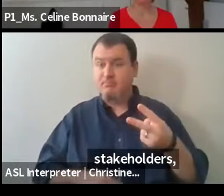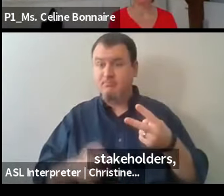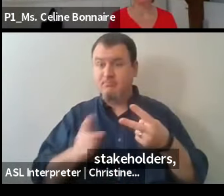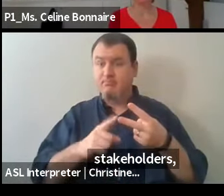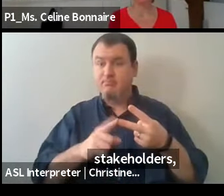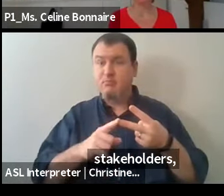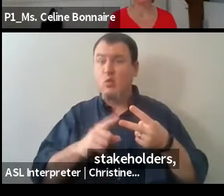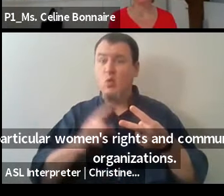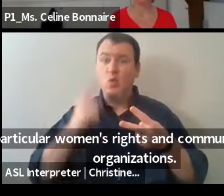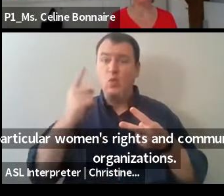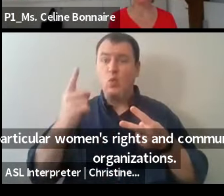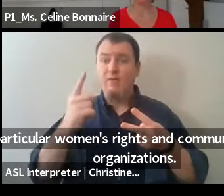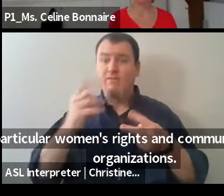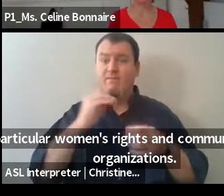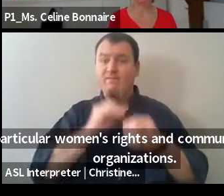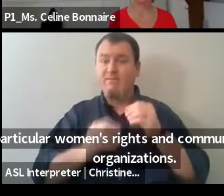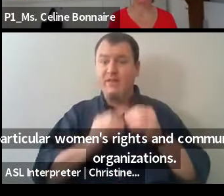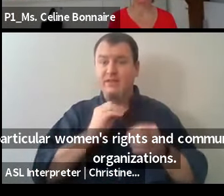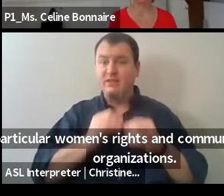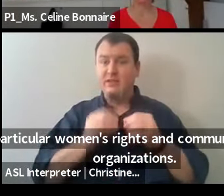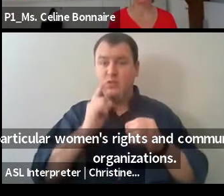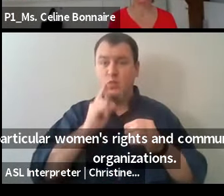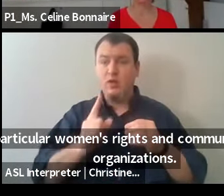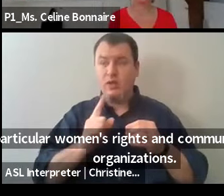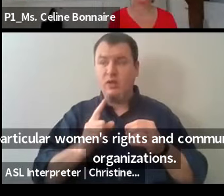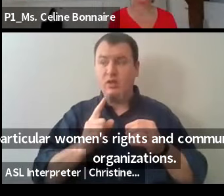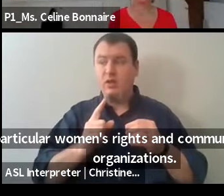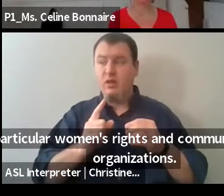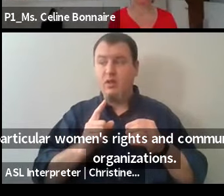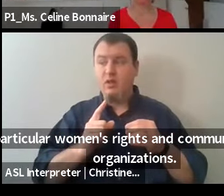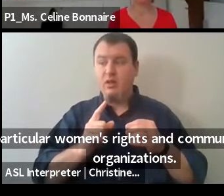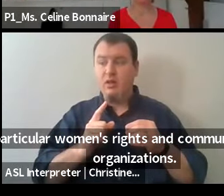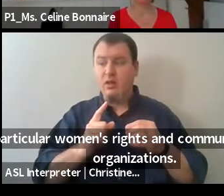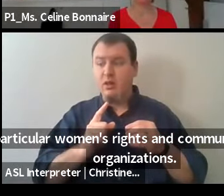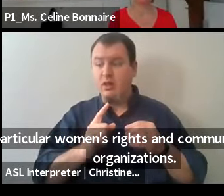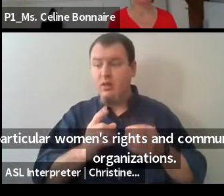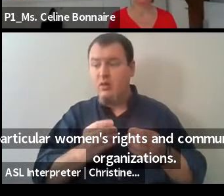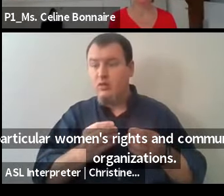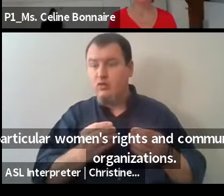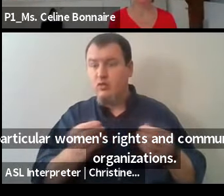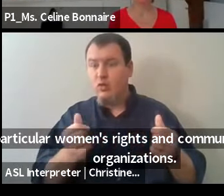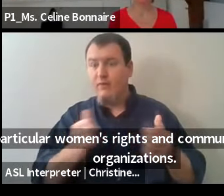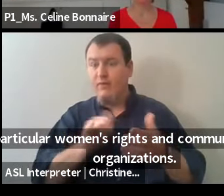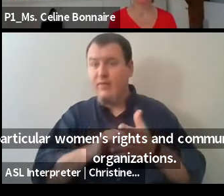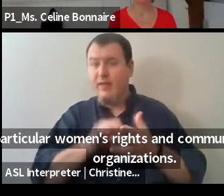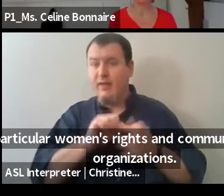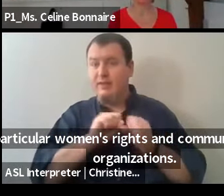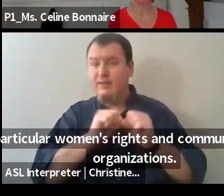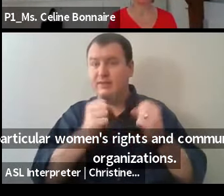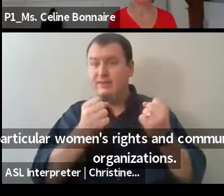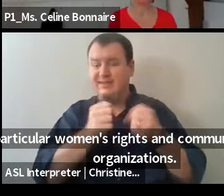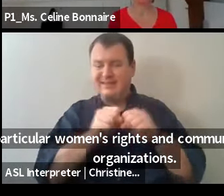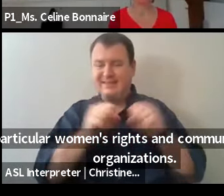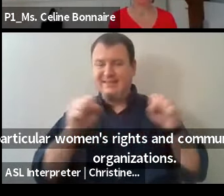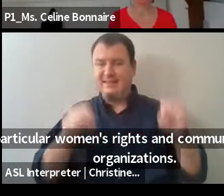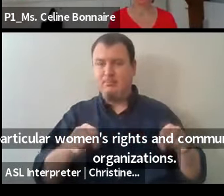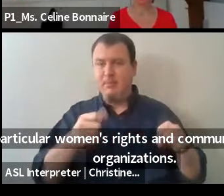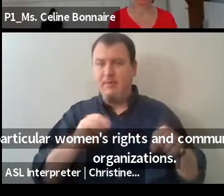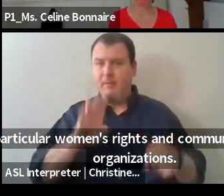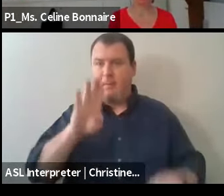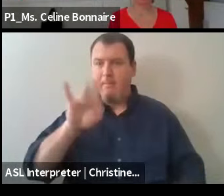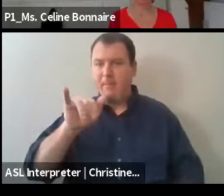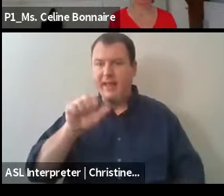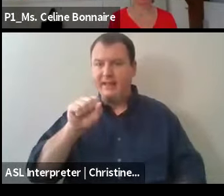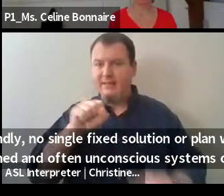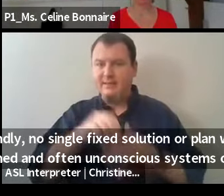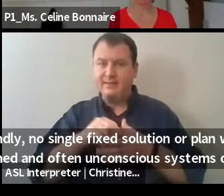fixed solution or plan will erase the entrenched and often unconscious systems of gender bias in our societies. There